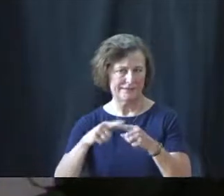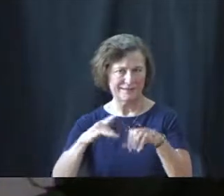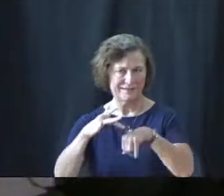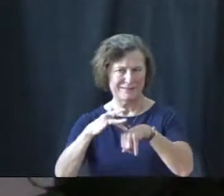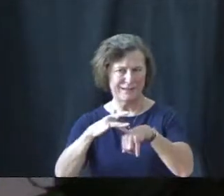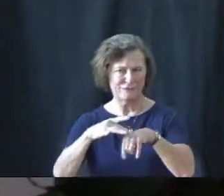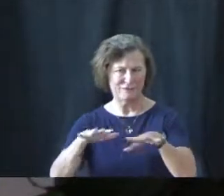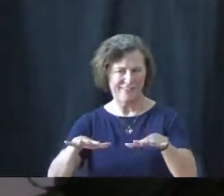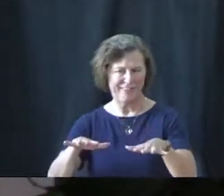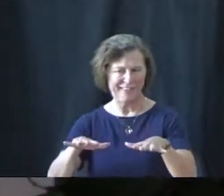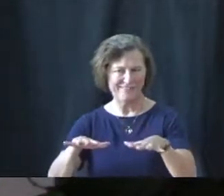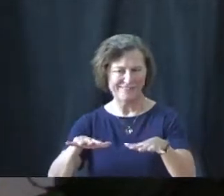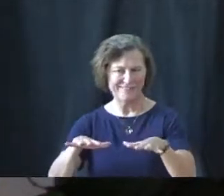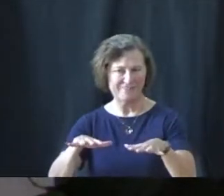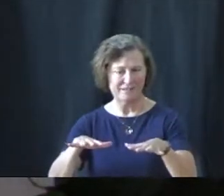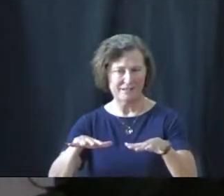it.